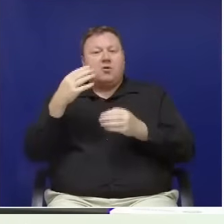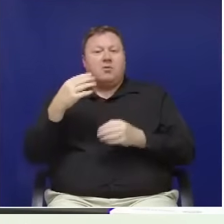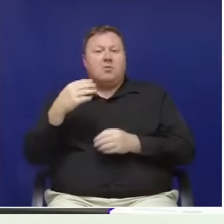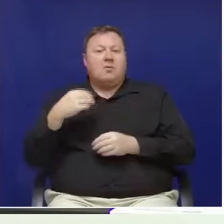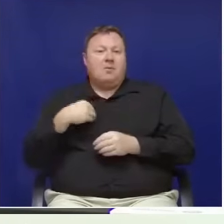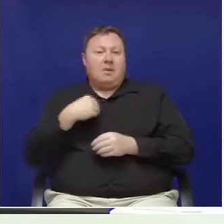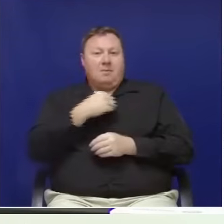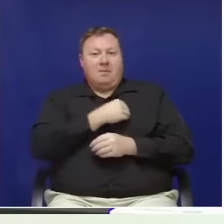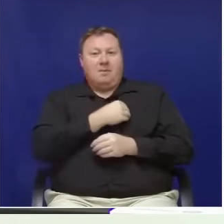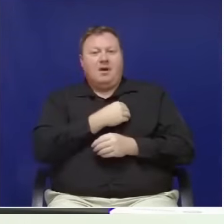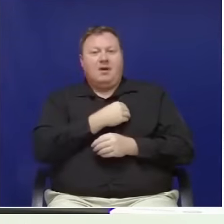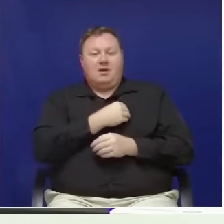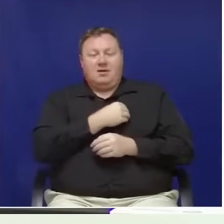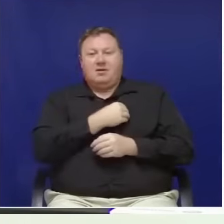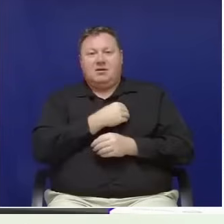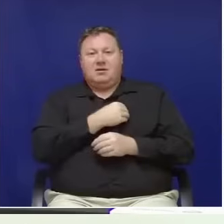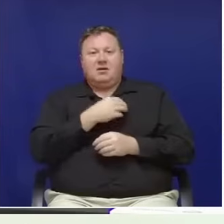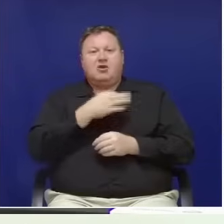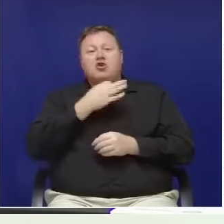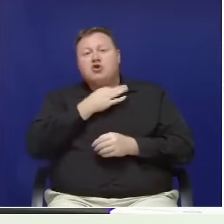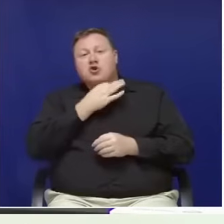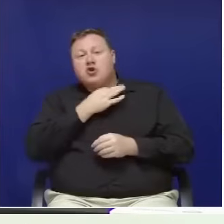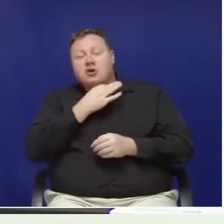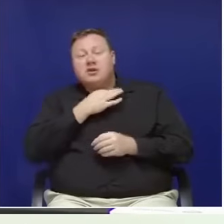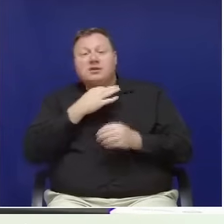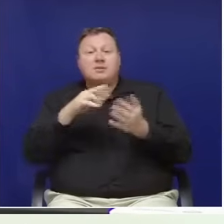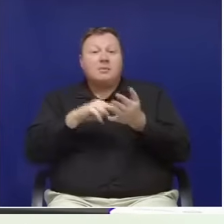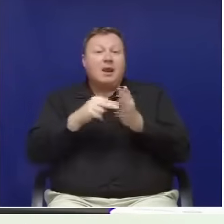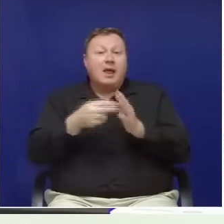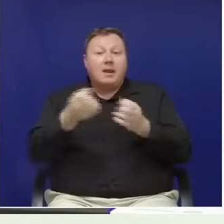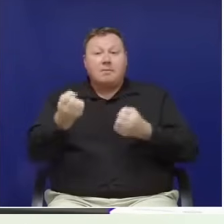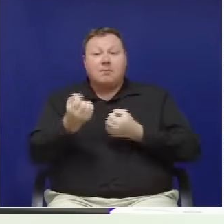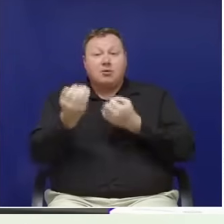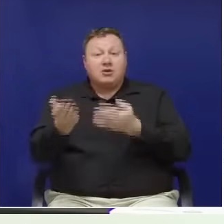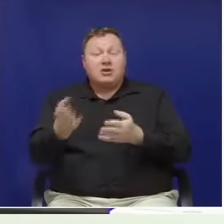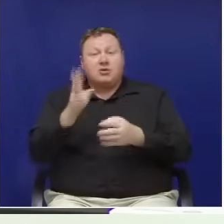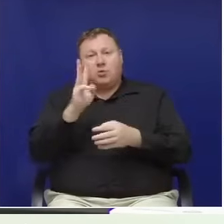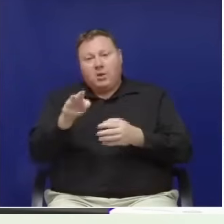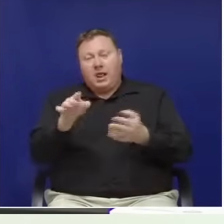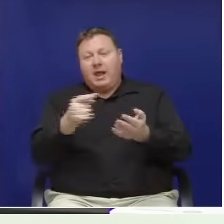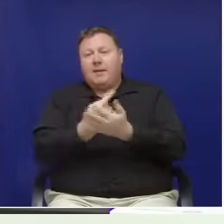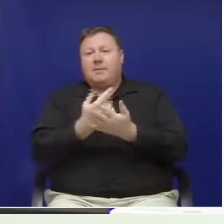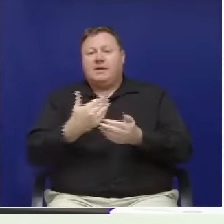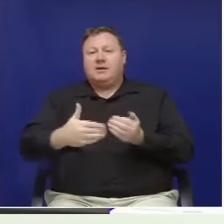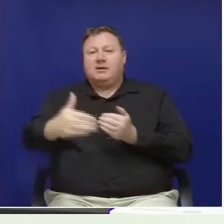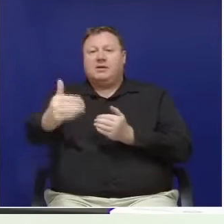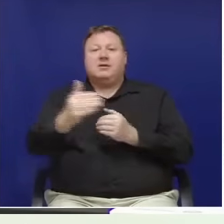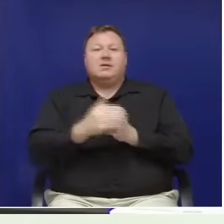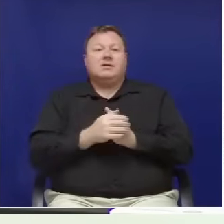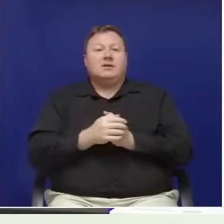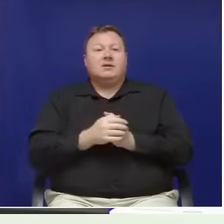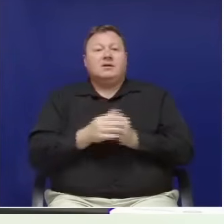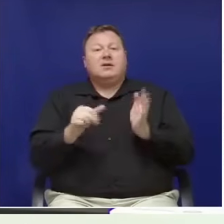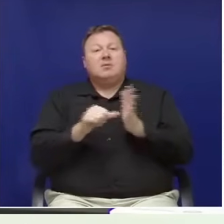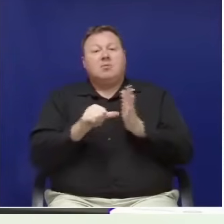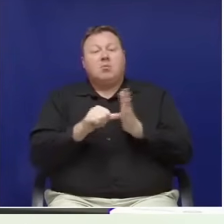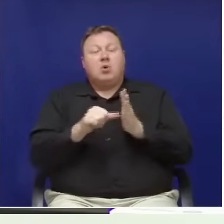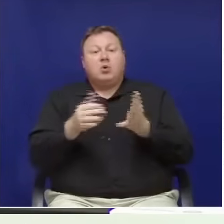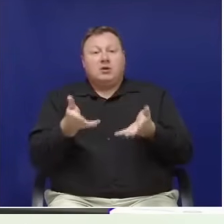this plan to be presented to them. But the key here is that